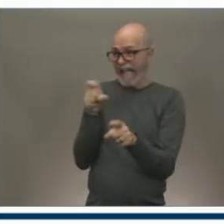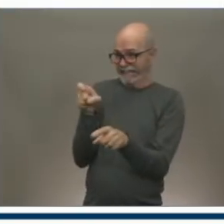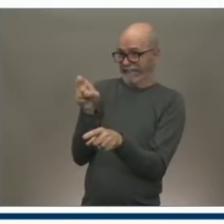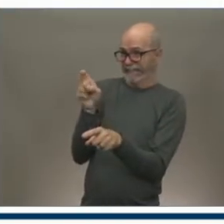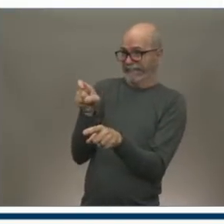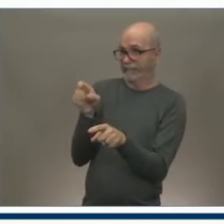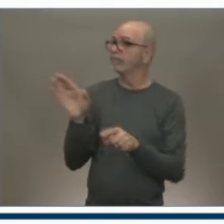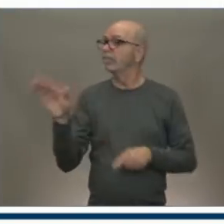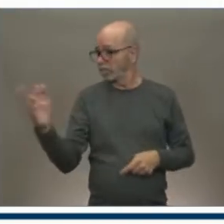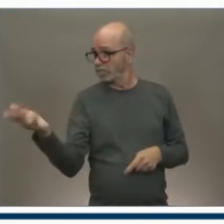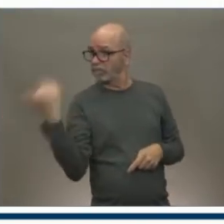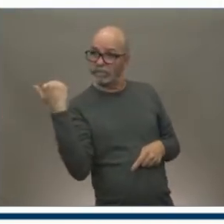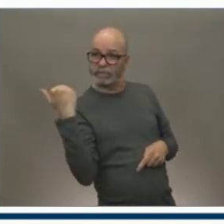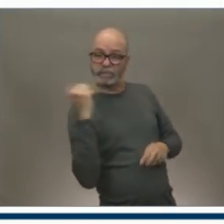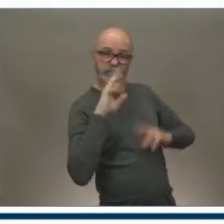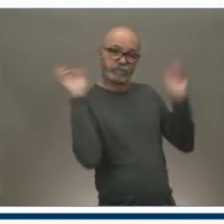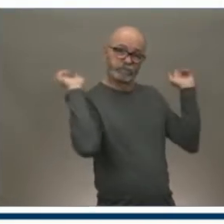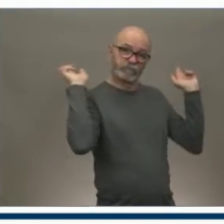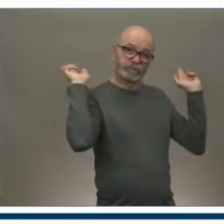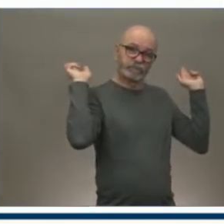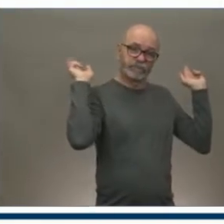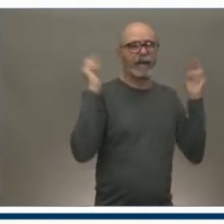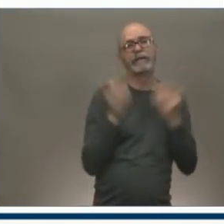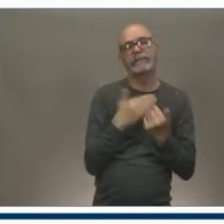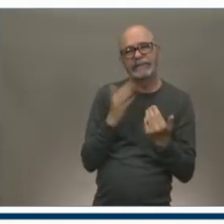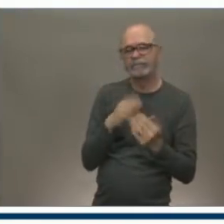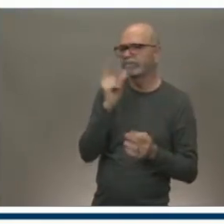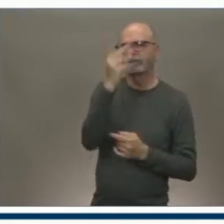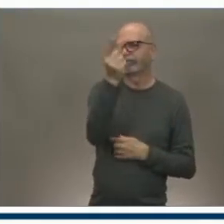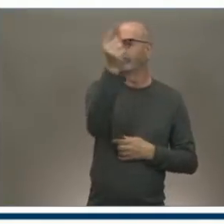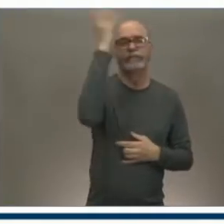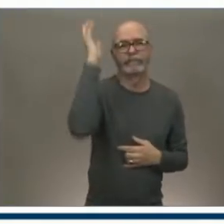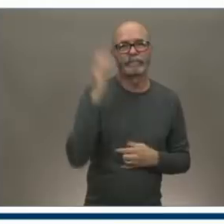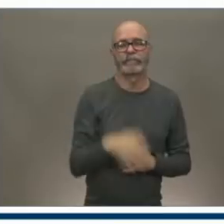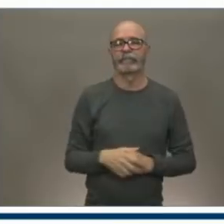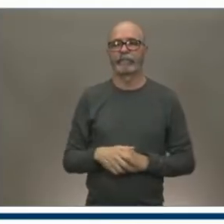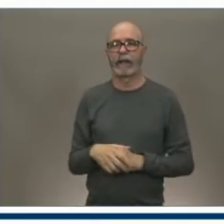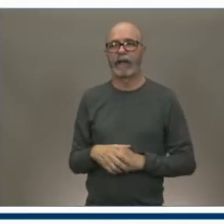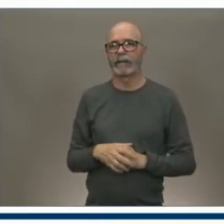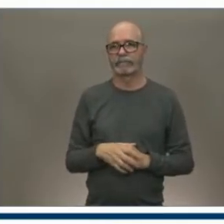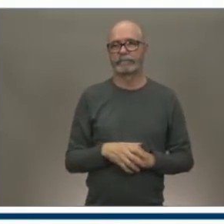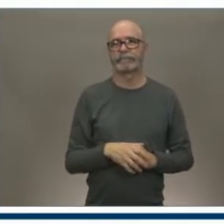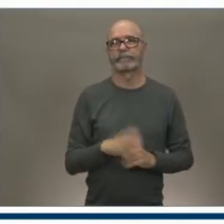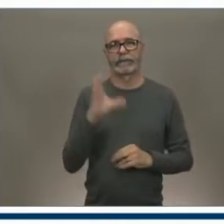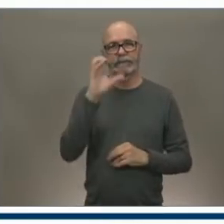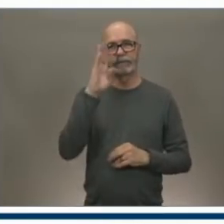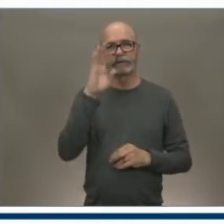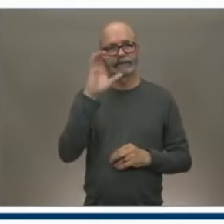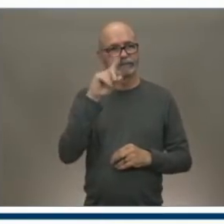them and stand them up very quickly. Next question will go to CBC's Shayna Luck.